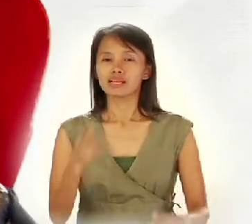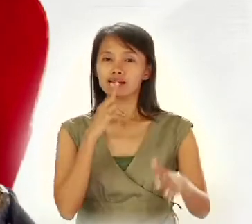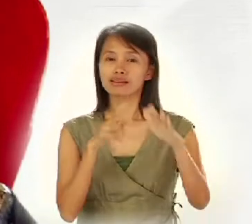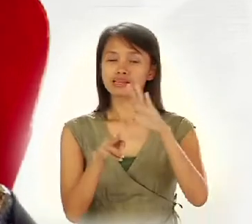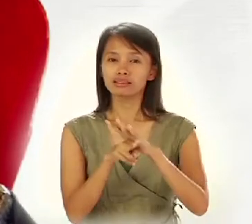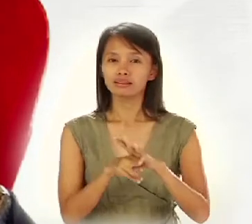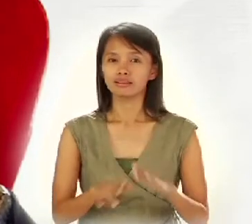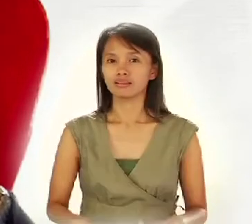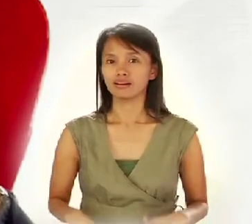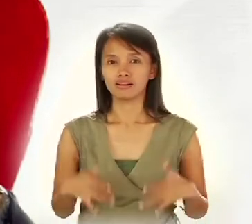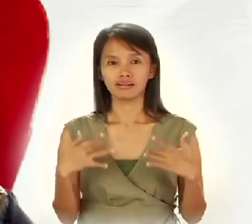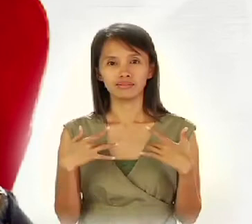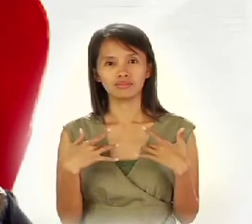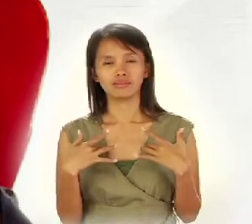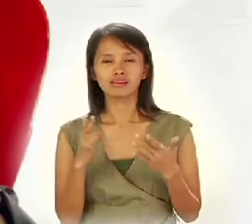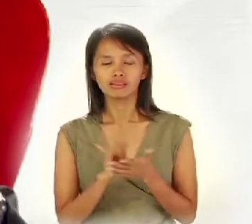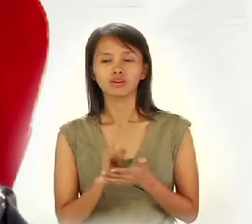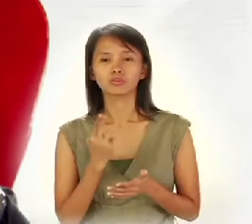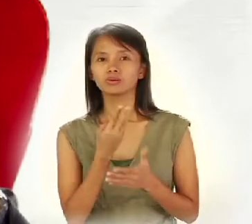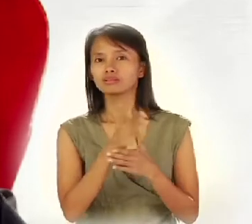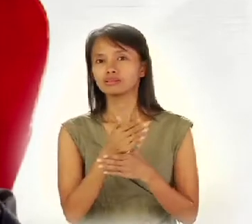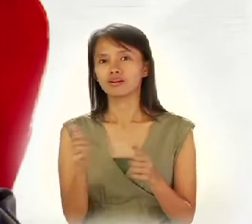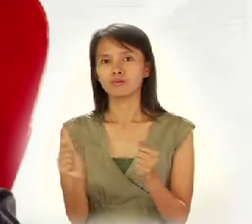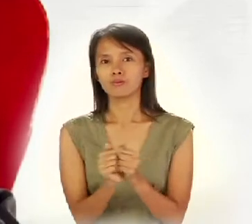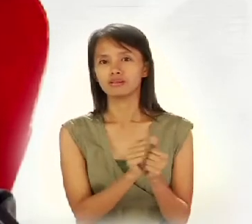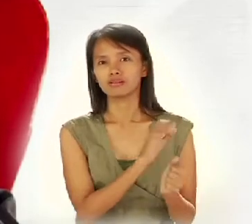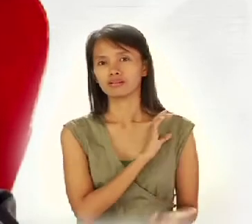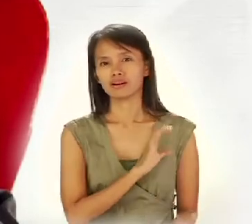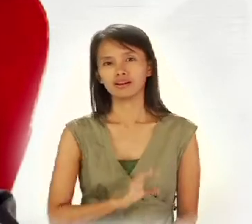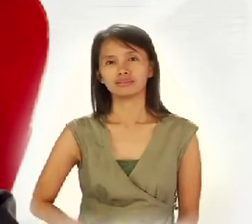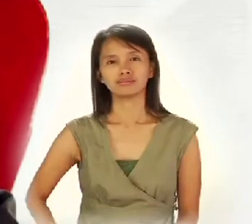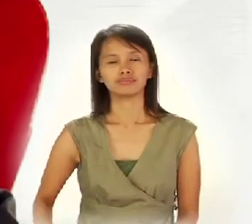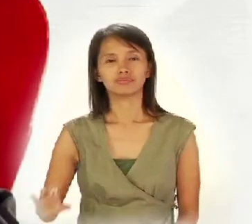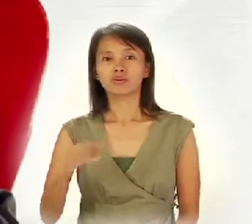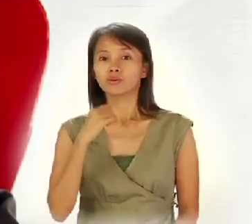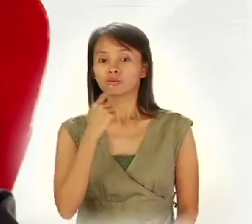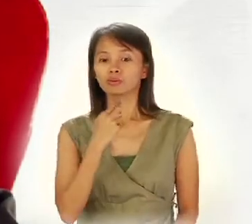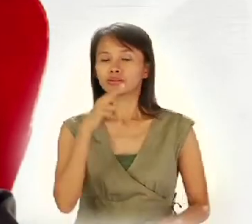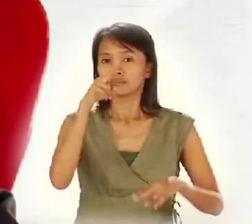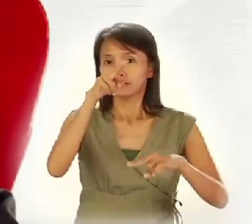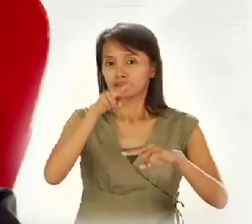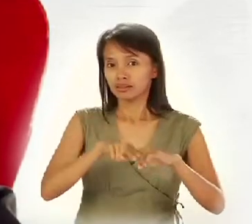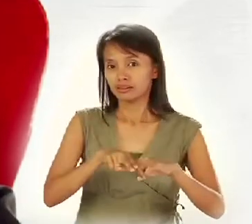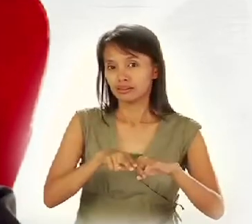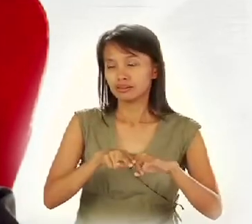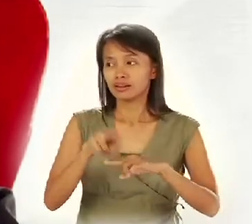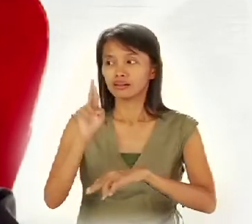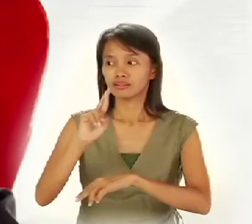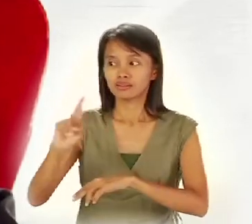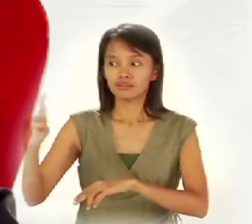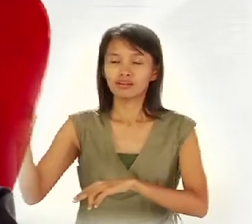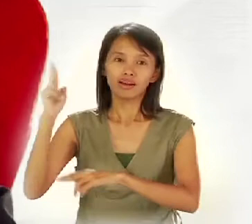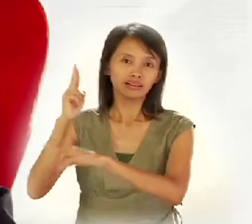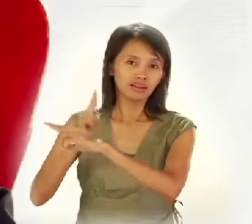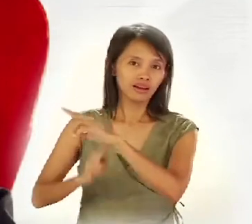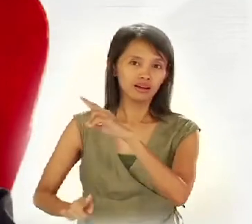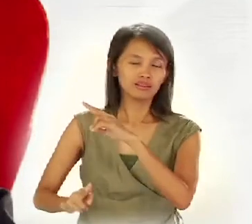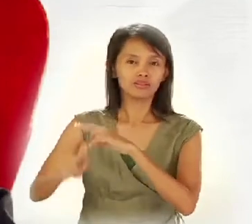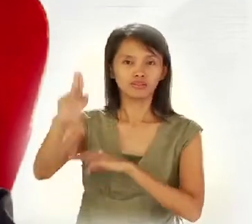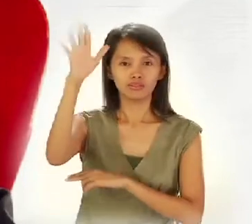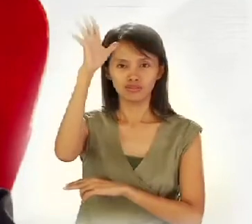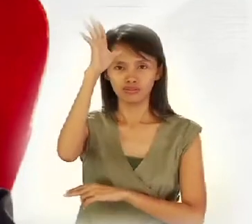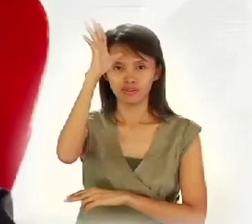The hidden life that we share with Christ, who is seated at the right hand of the